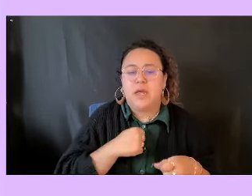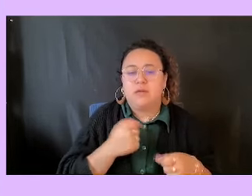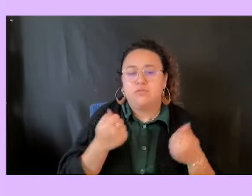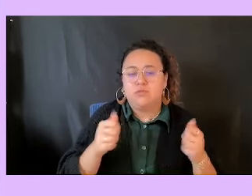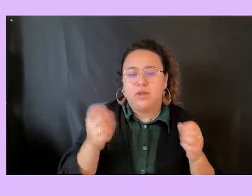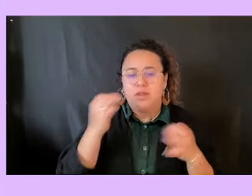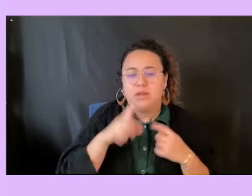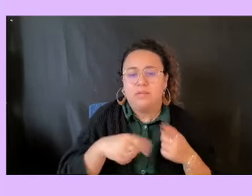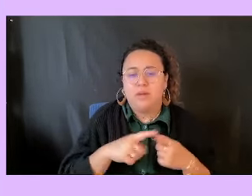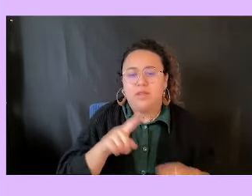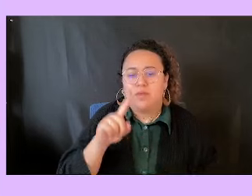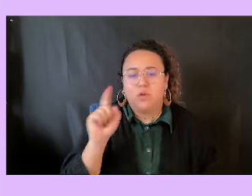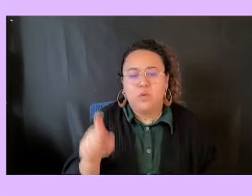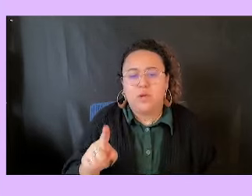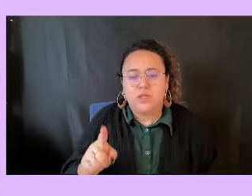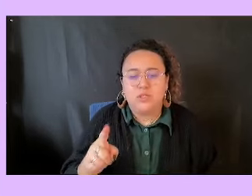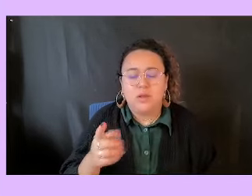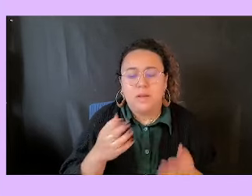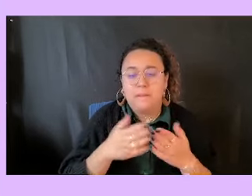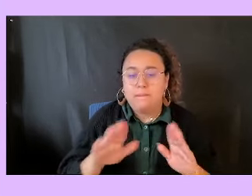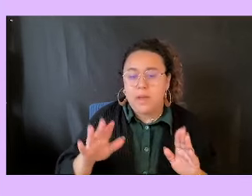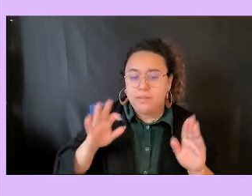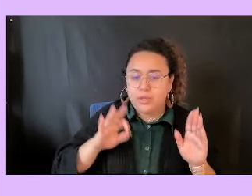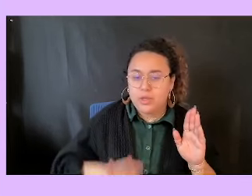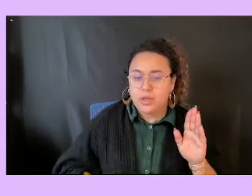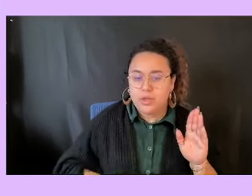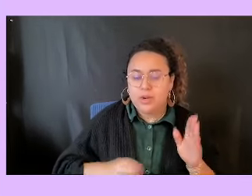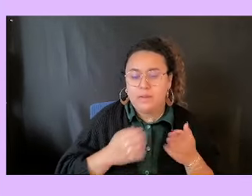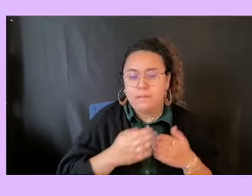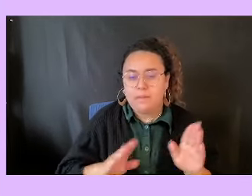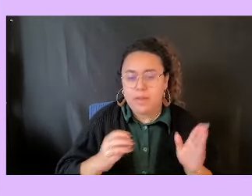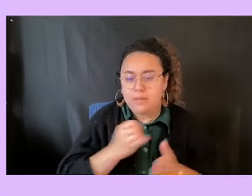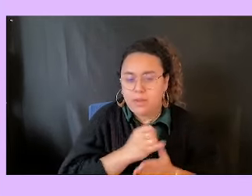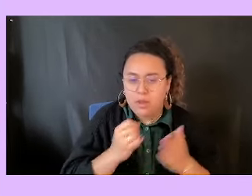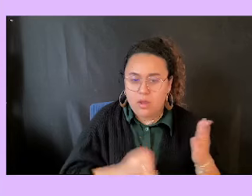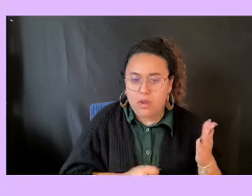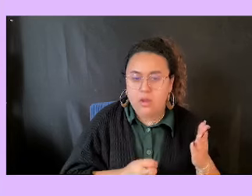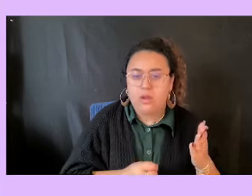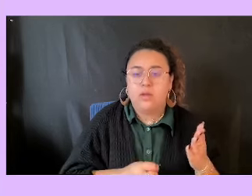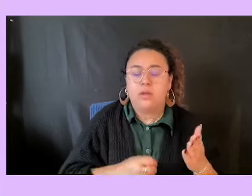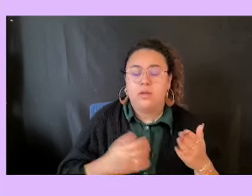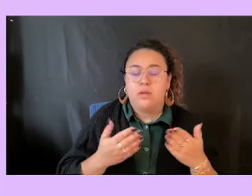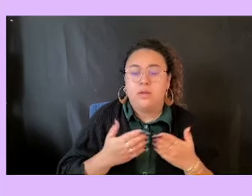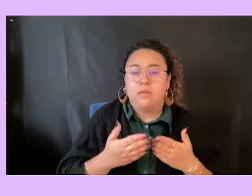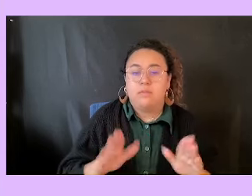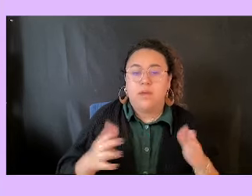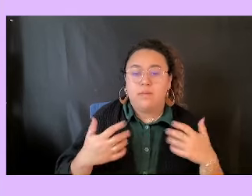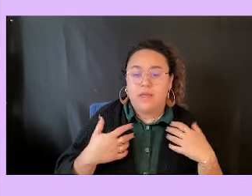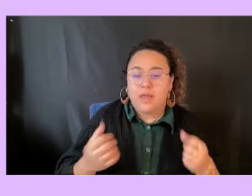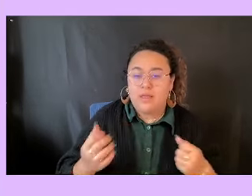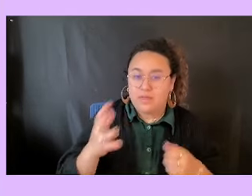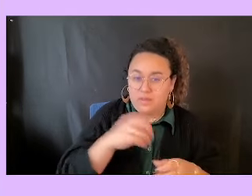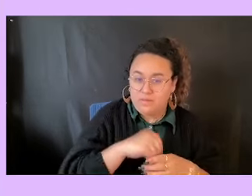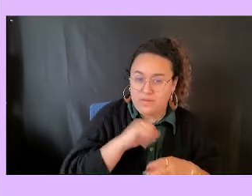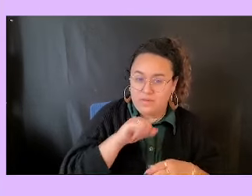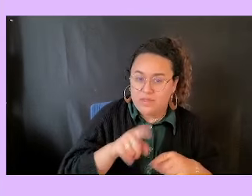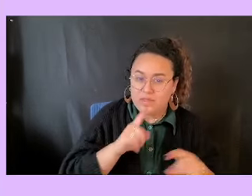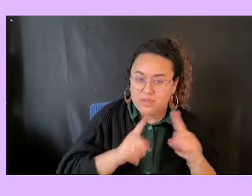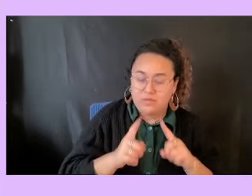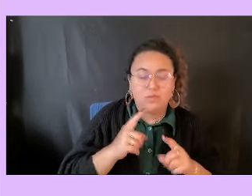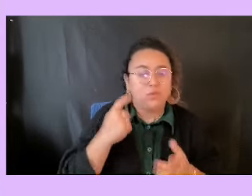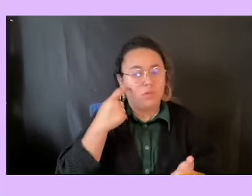question of, you know, public good, public art, bringing public health into the conversation, right? Recognizing that